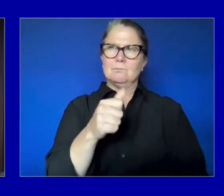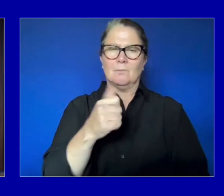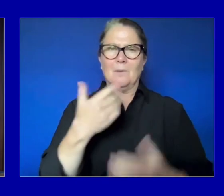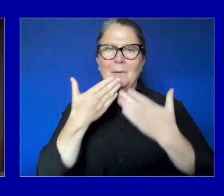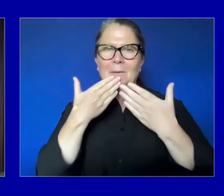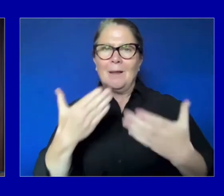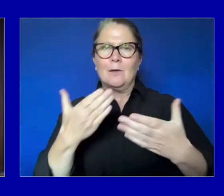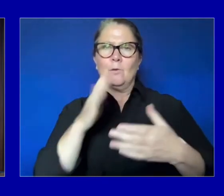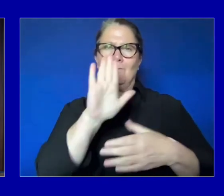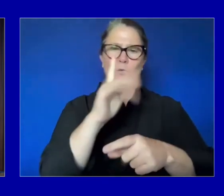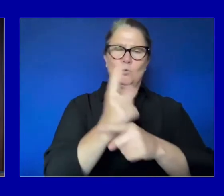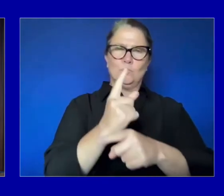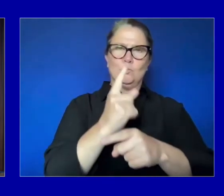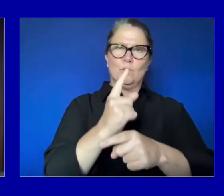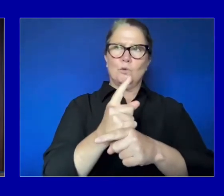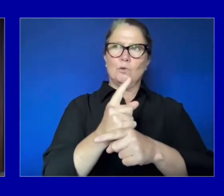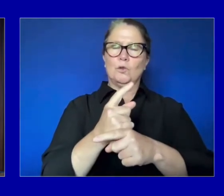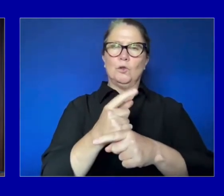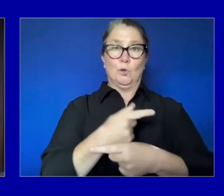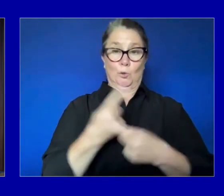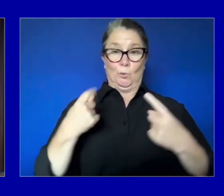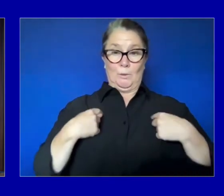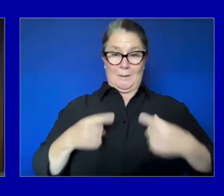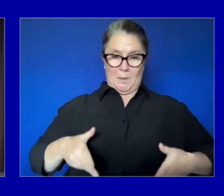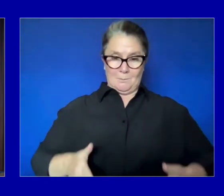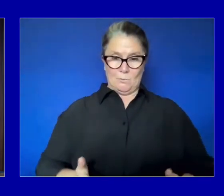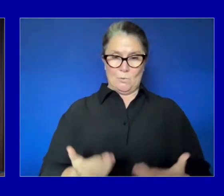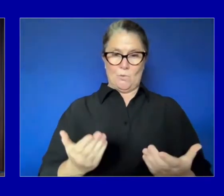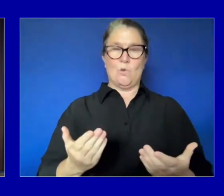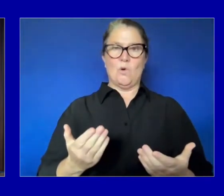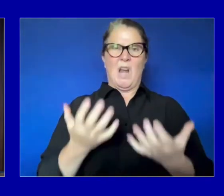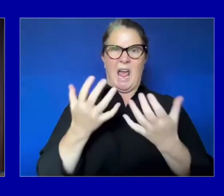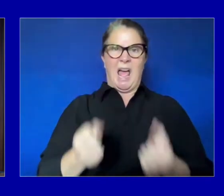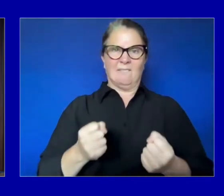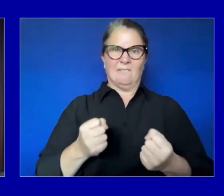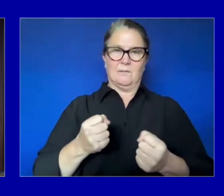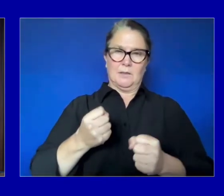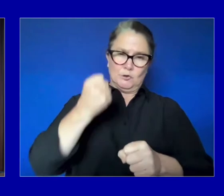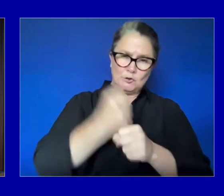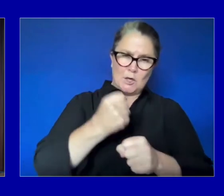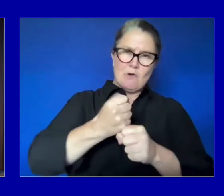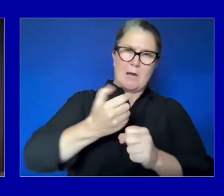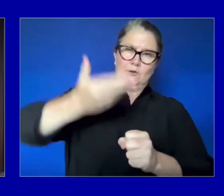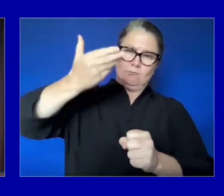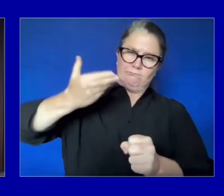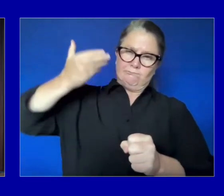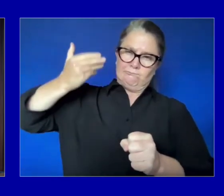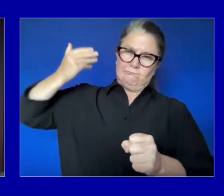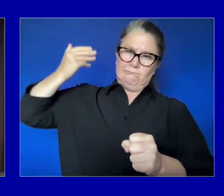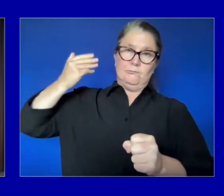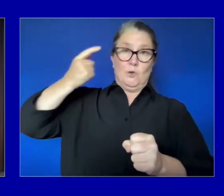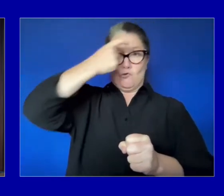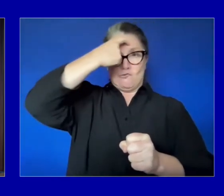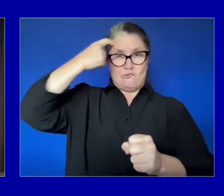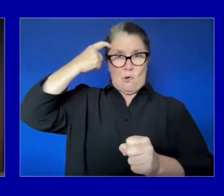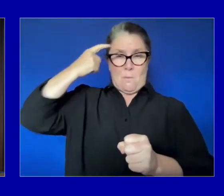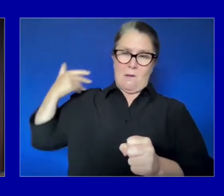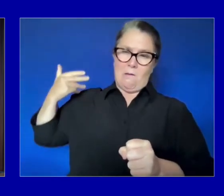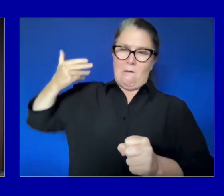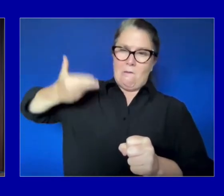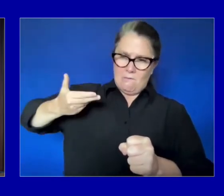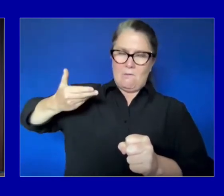that is born into us. Um, and that's something that we as Aboriginal people are always fighting, like